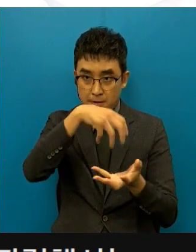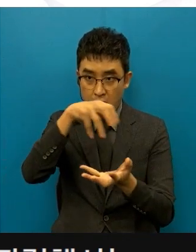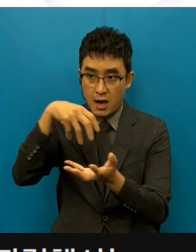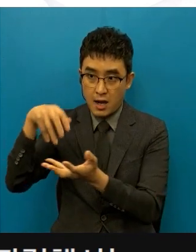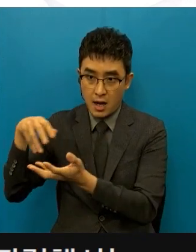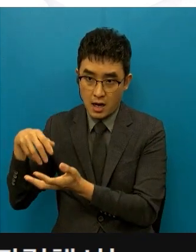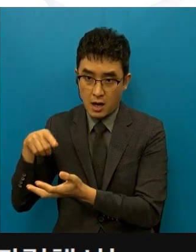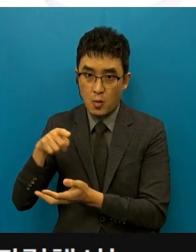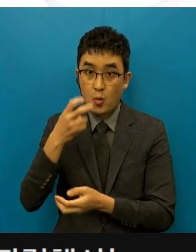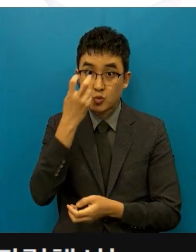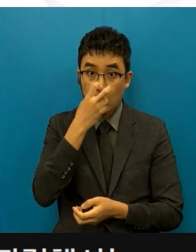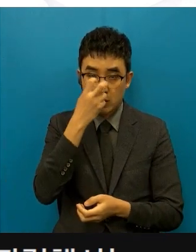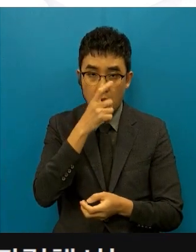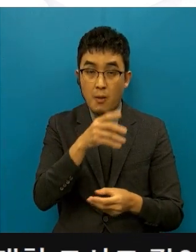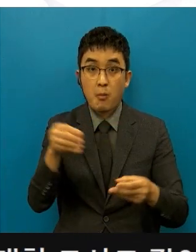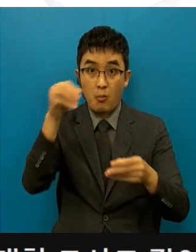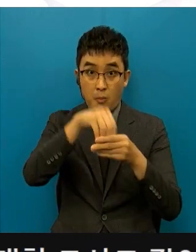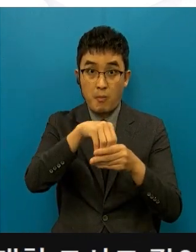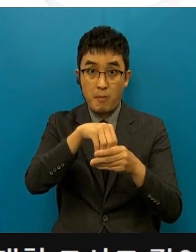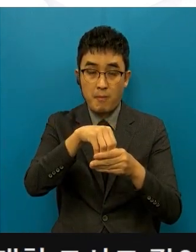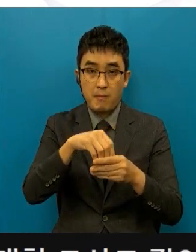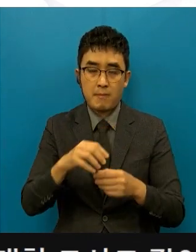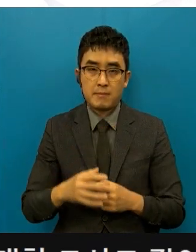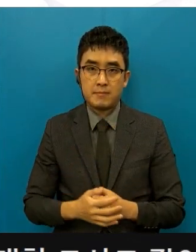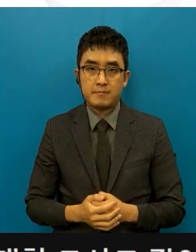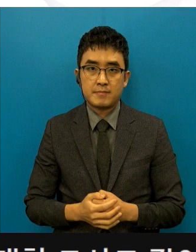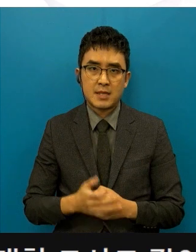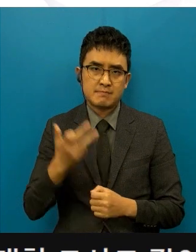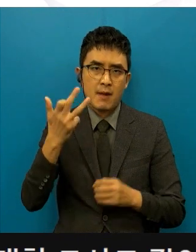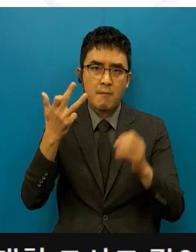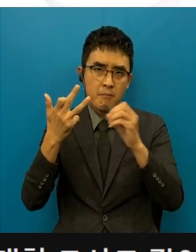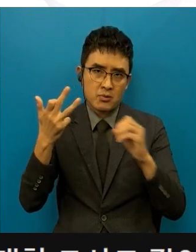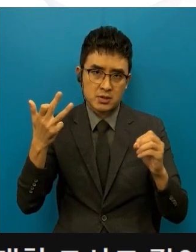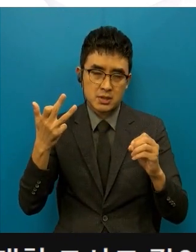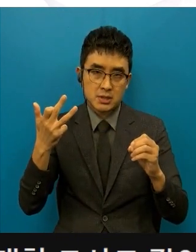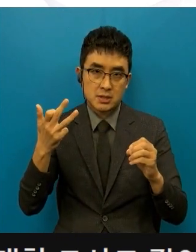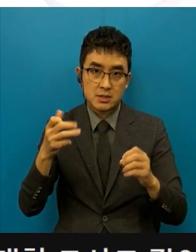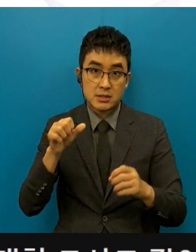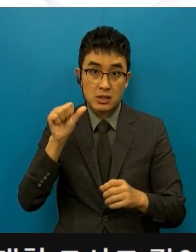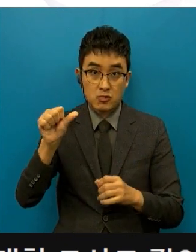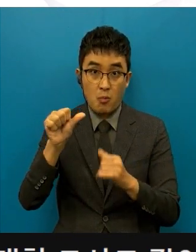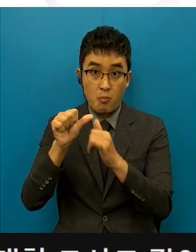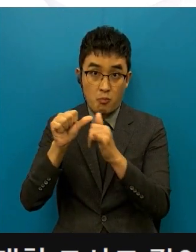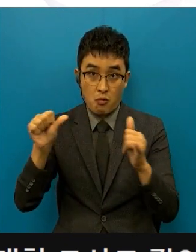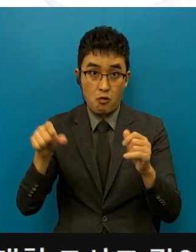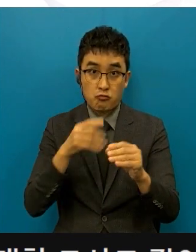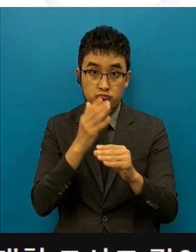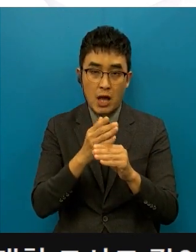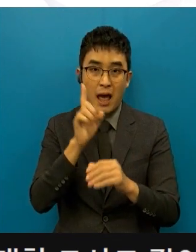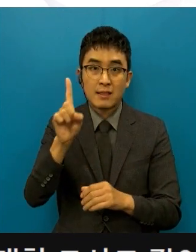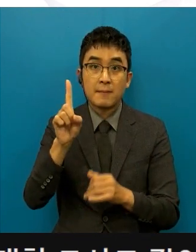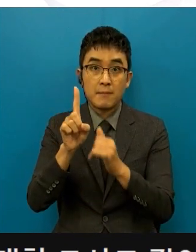1 out of 5 people surveyed agree with the